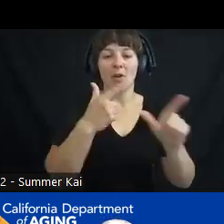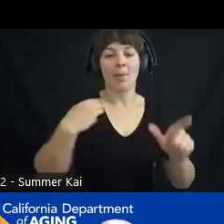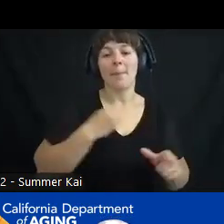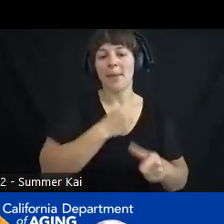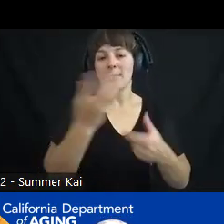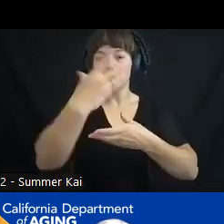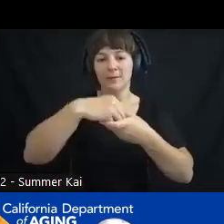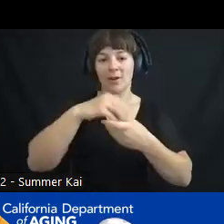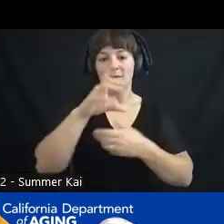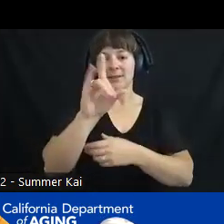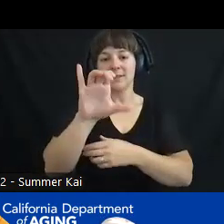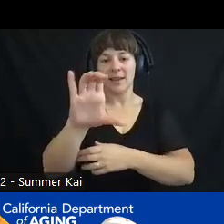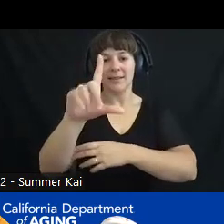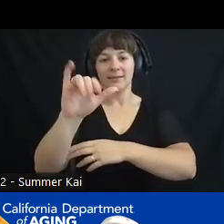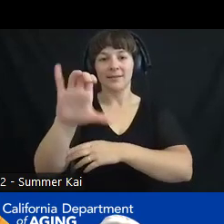DACLAC.